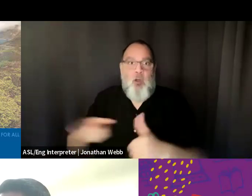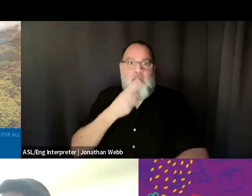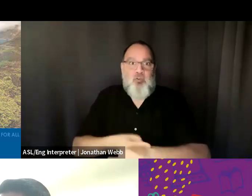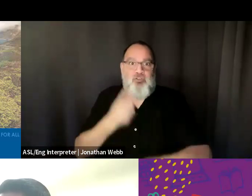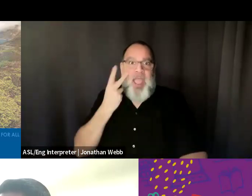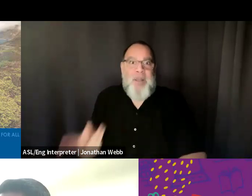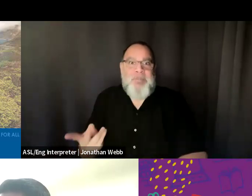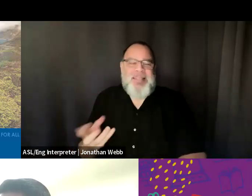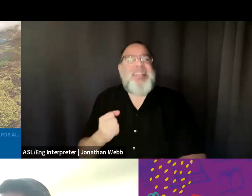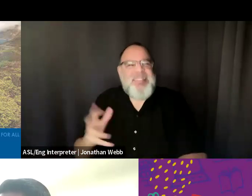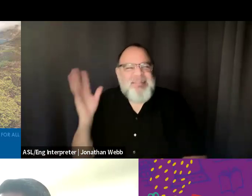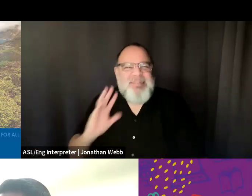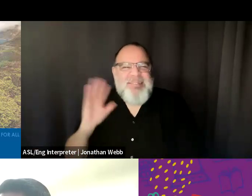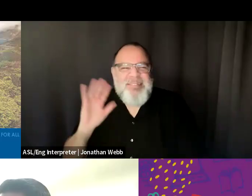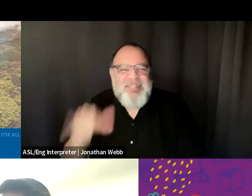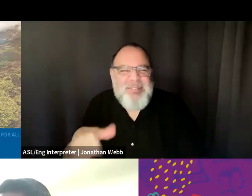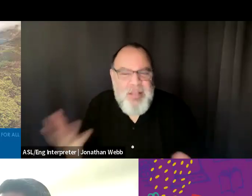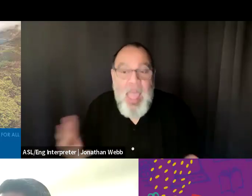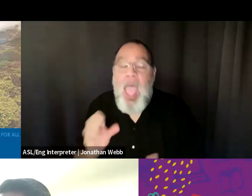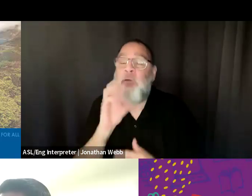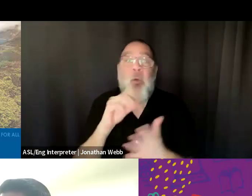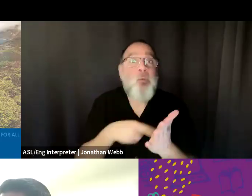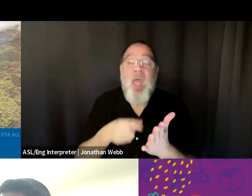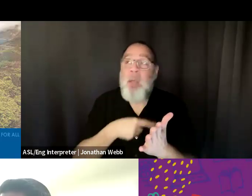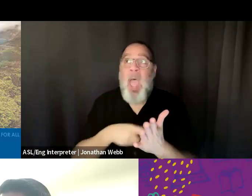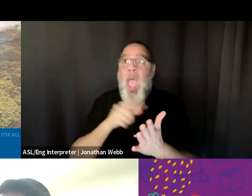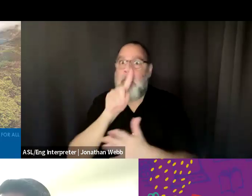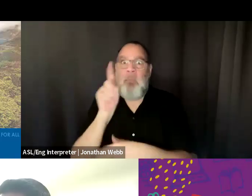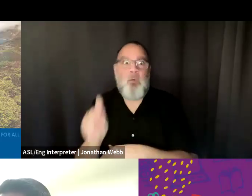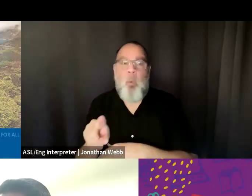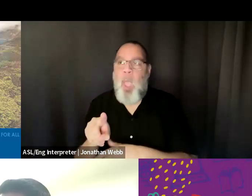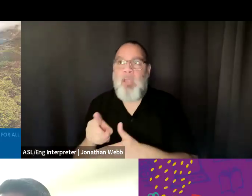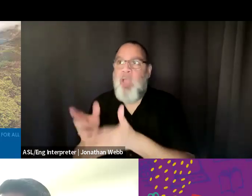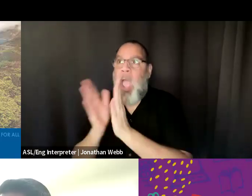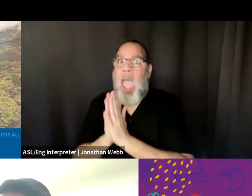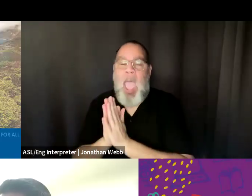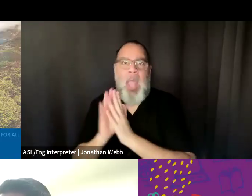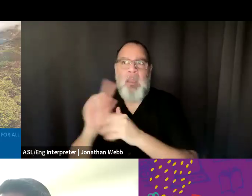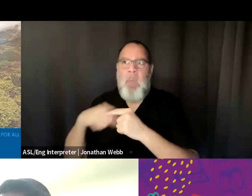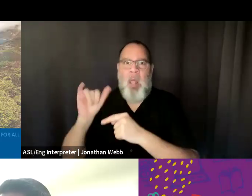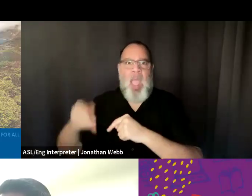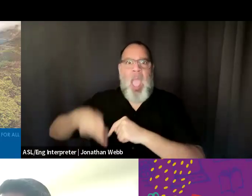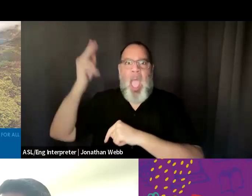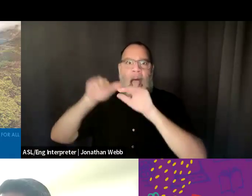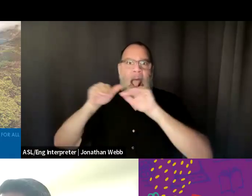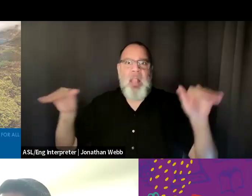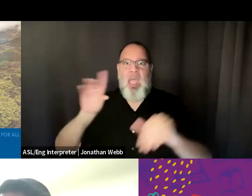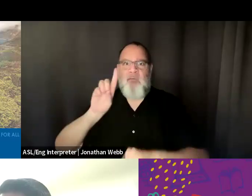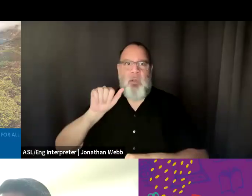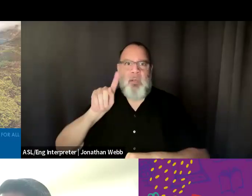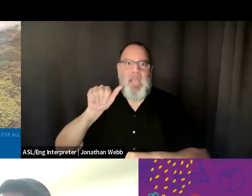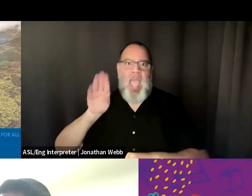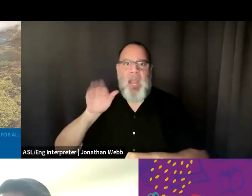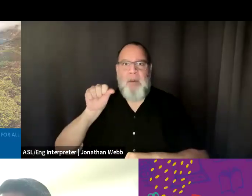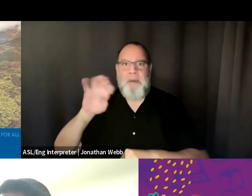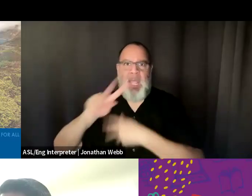range from like very, very complicated, high level, like database questions to my grandchildren got me this tablet and I don't know